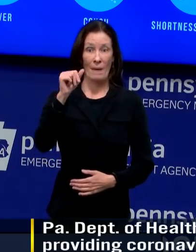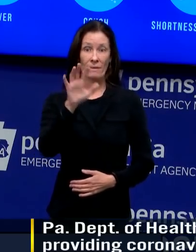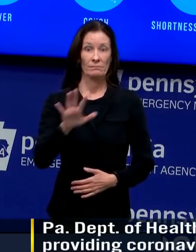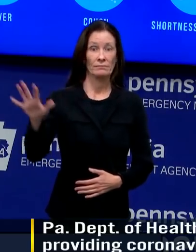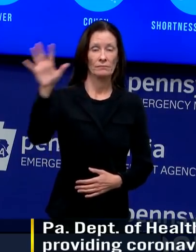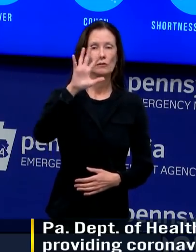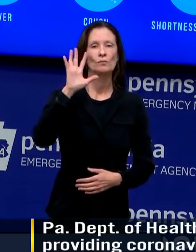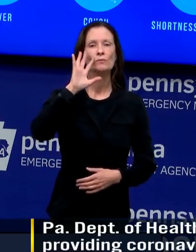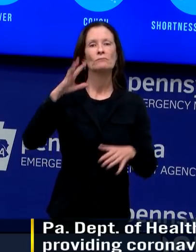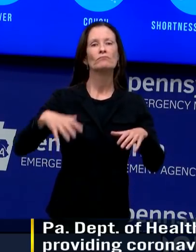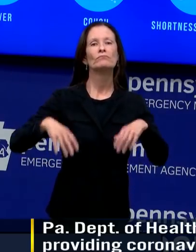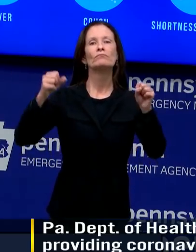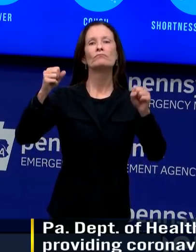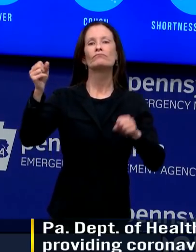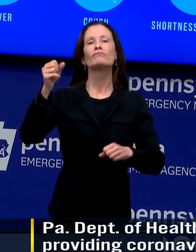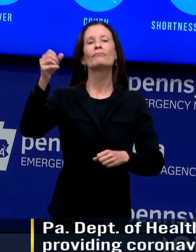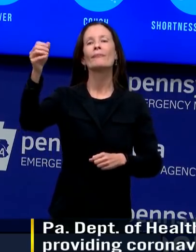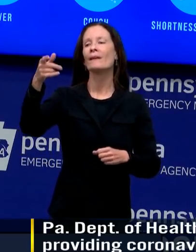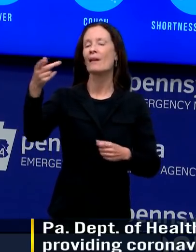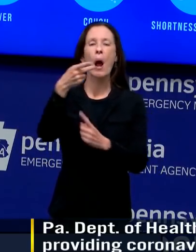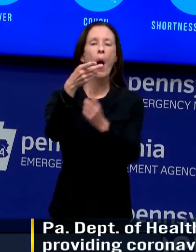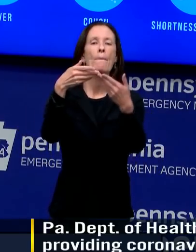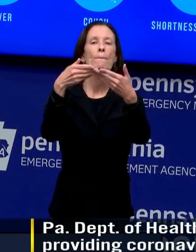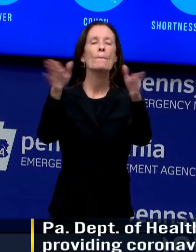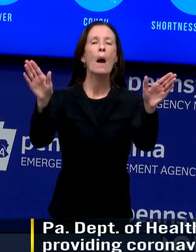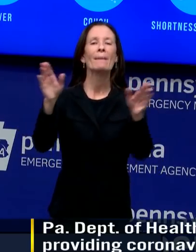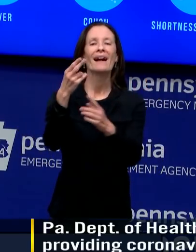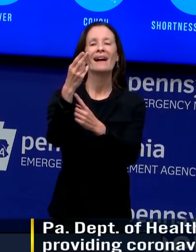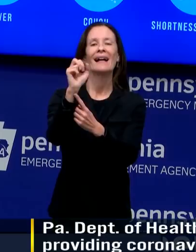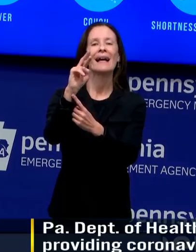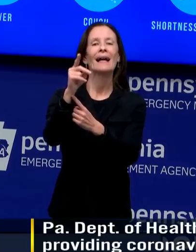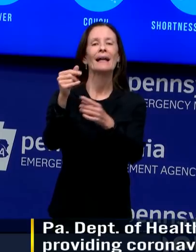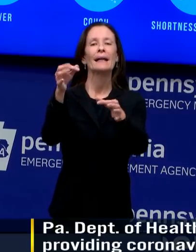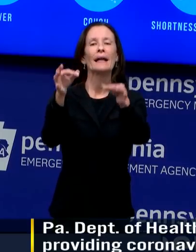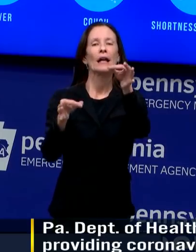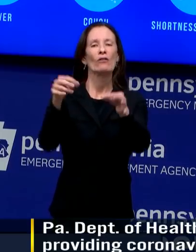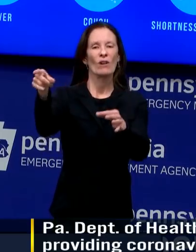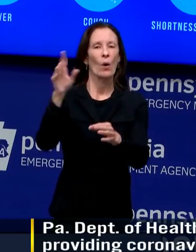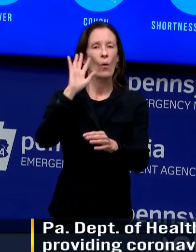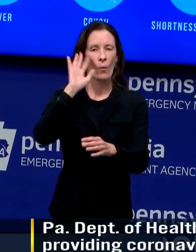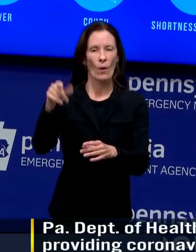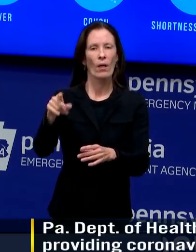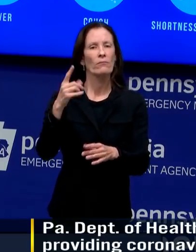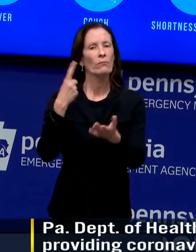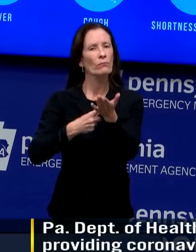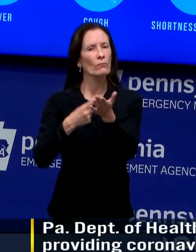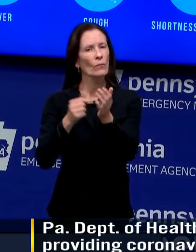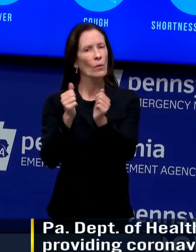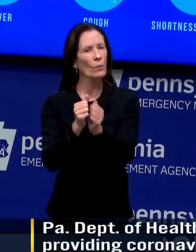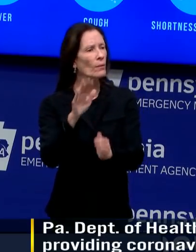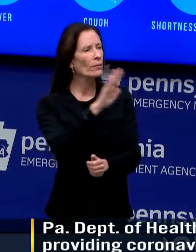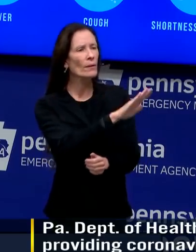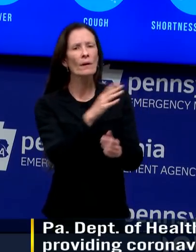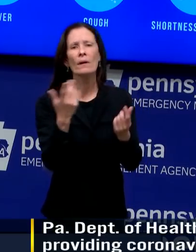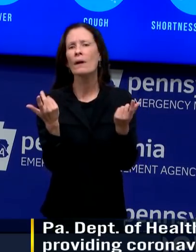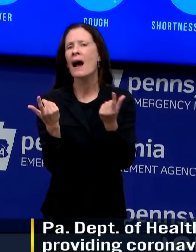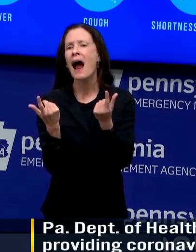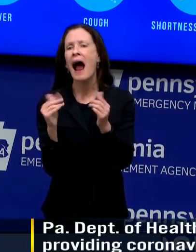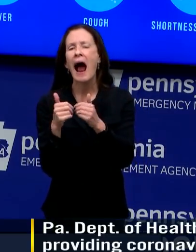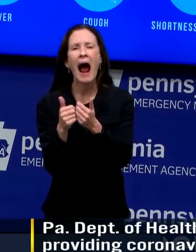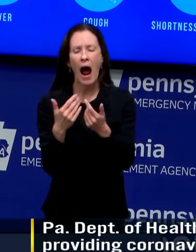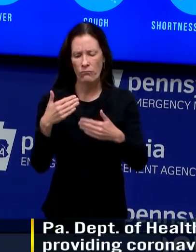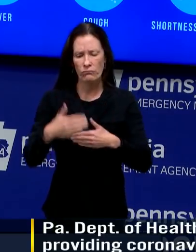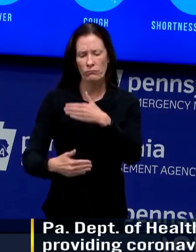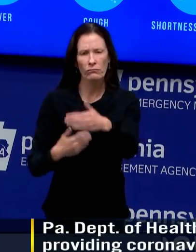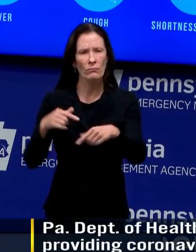democracy. I mean, transparency is absolutely essential. The free press looks over our